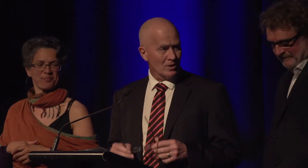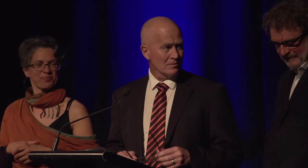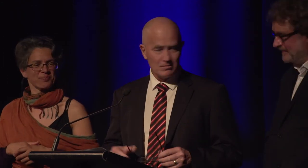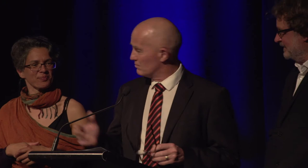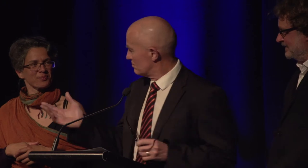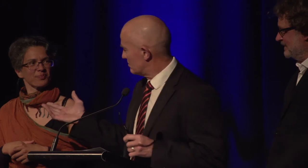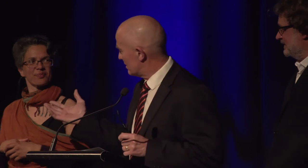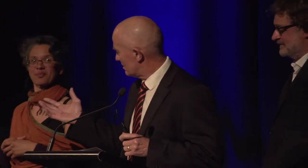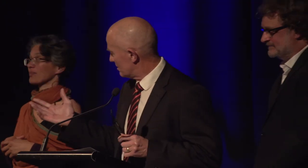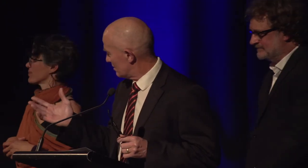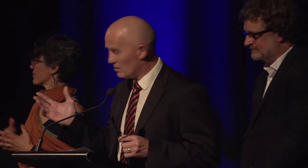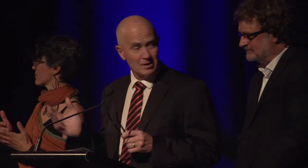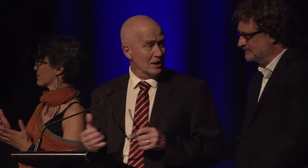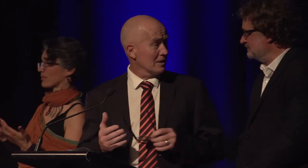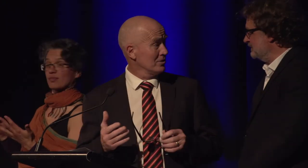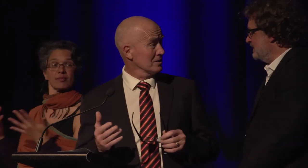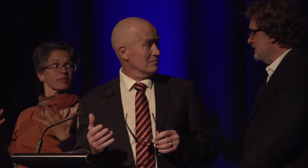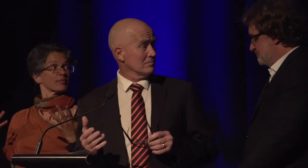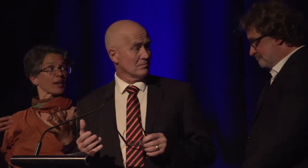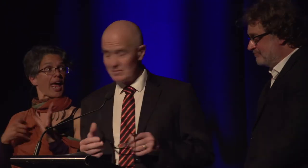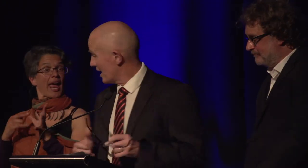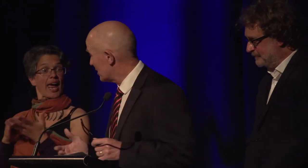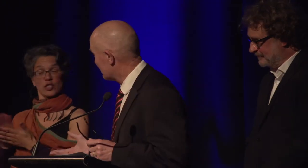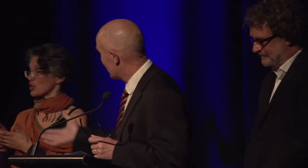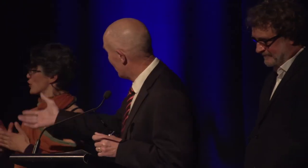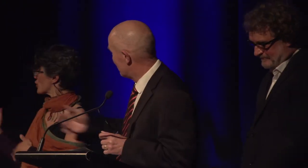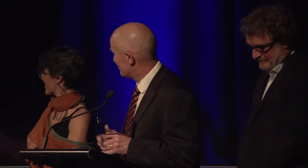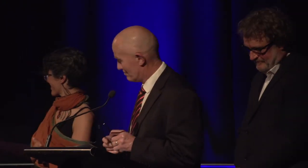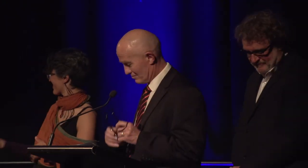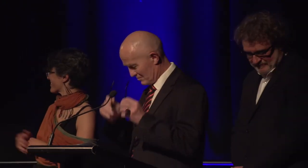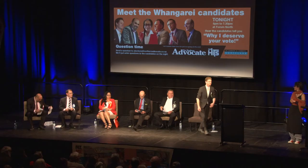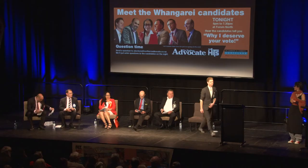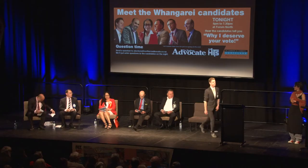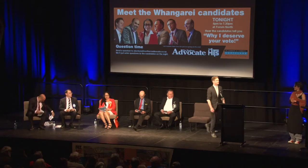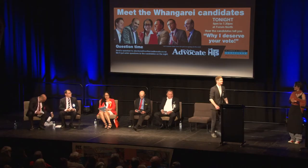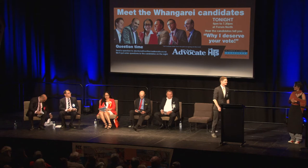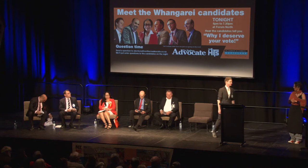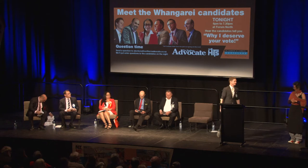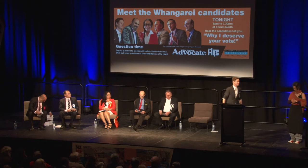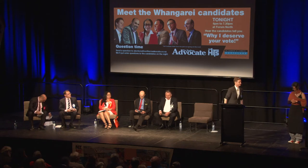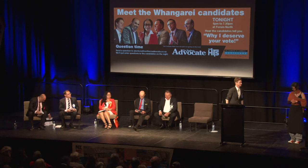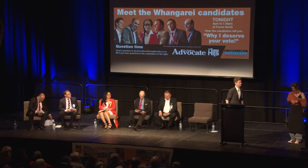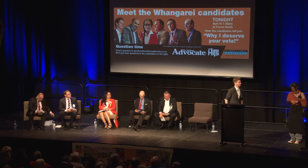So do I? Ash up first. Ash, can I?